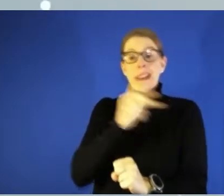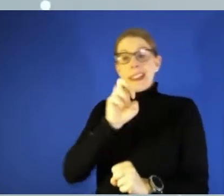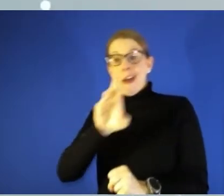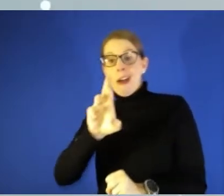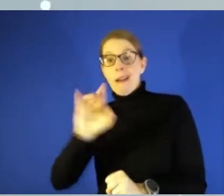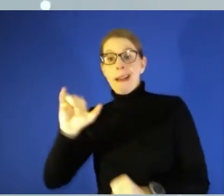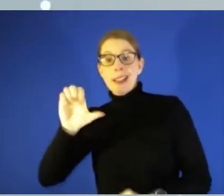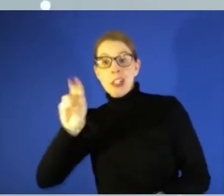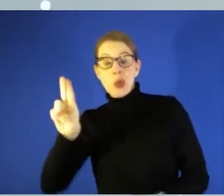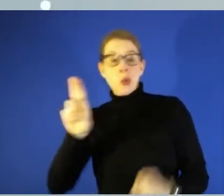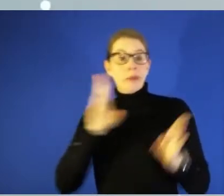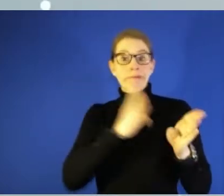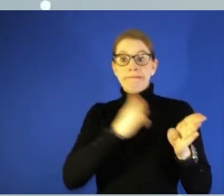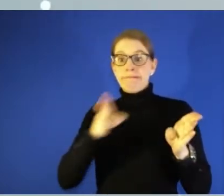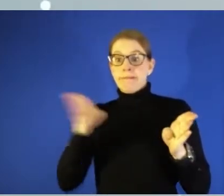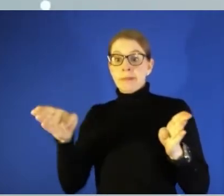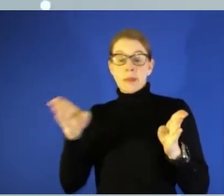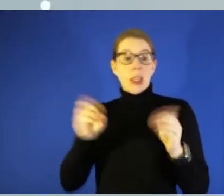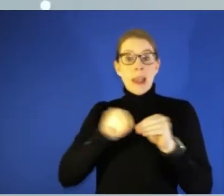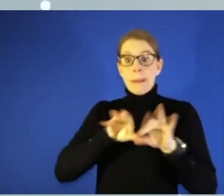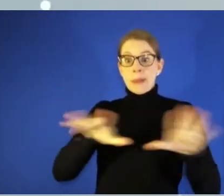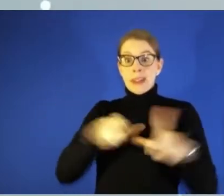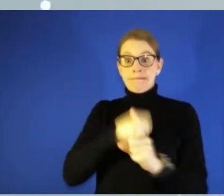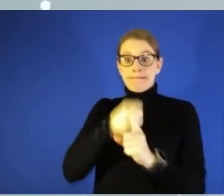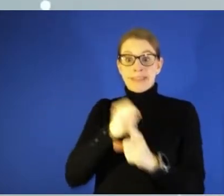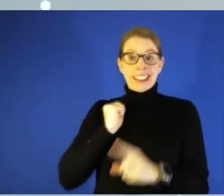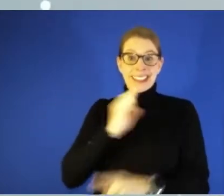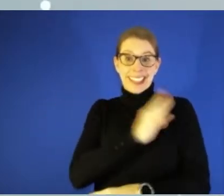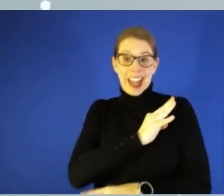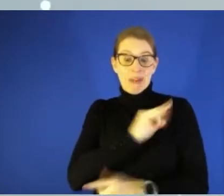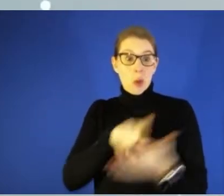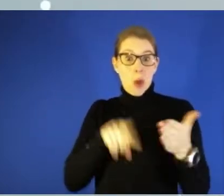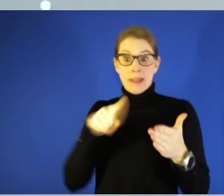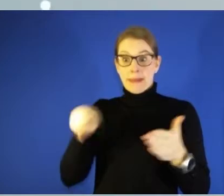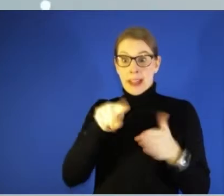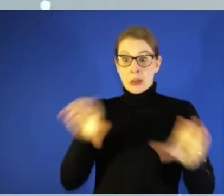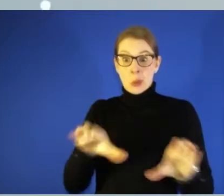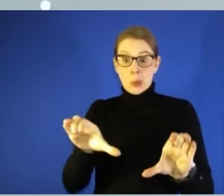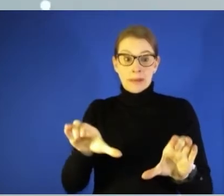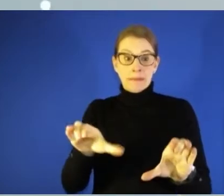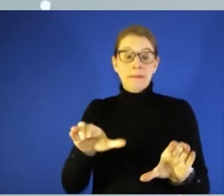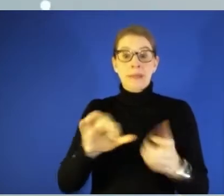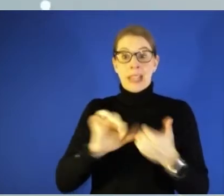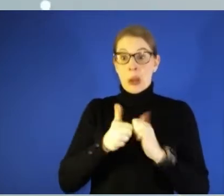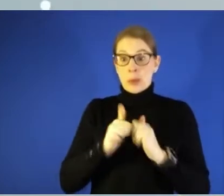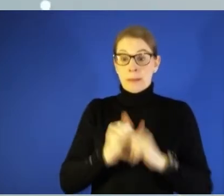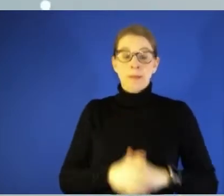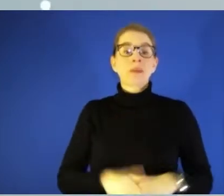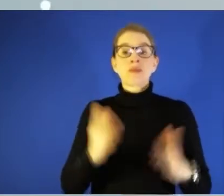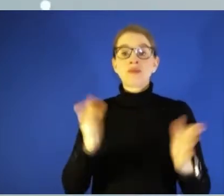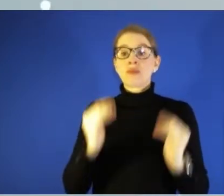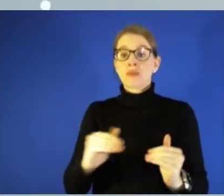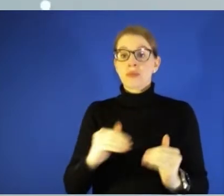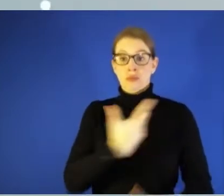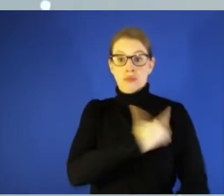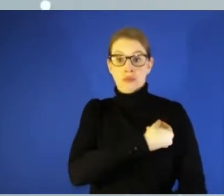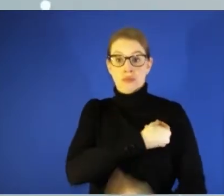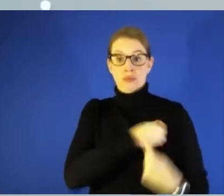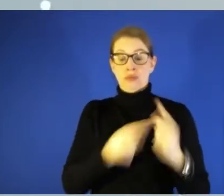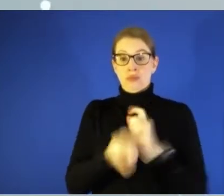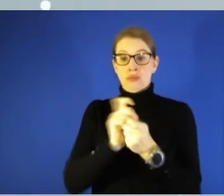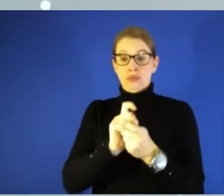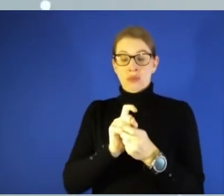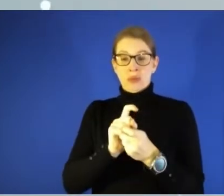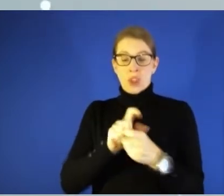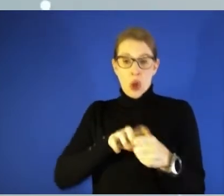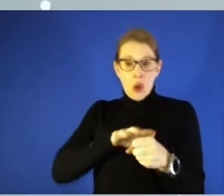the surge is impacting staff and what they are doing. We're also going to talk about the change to what fully vaccinated